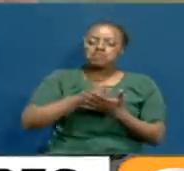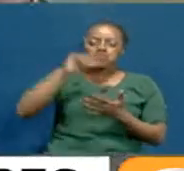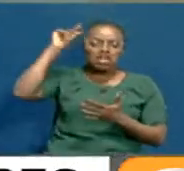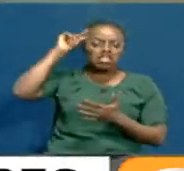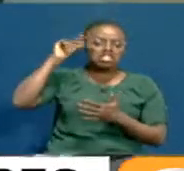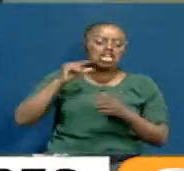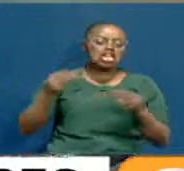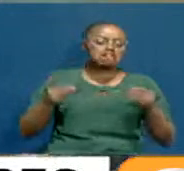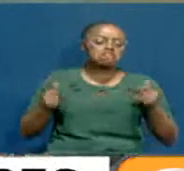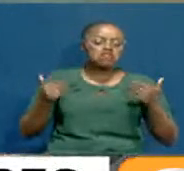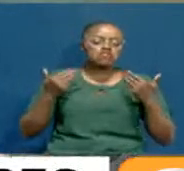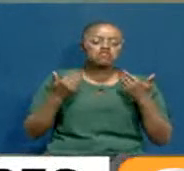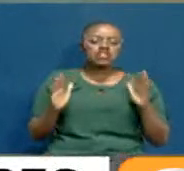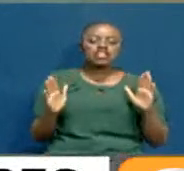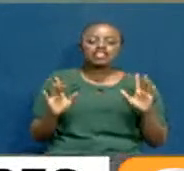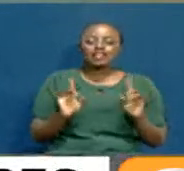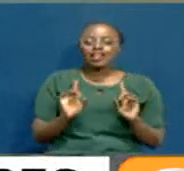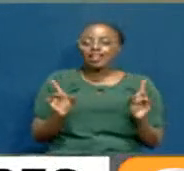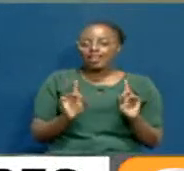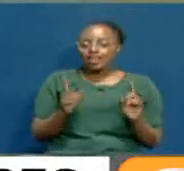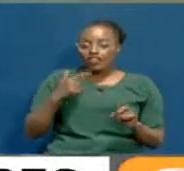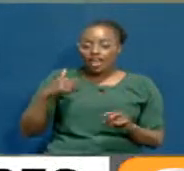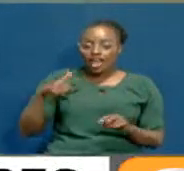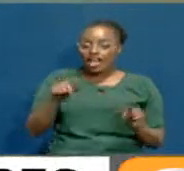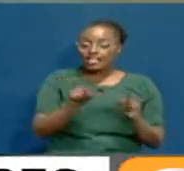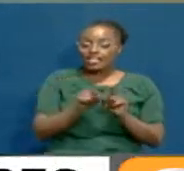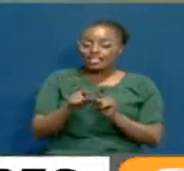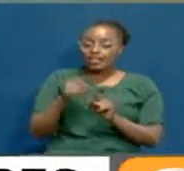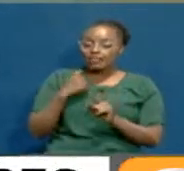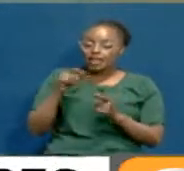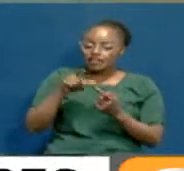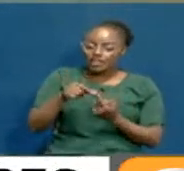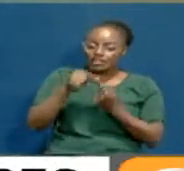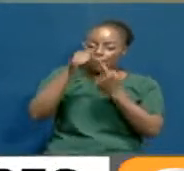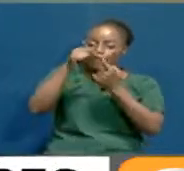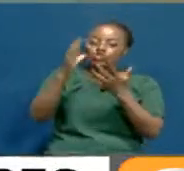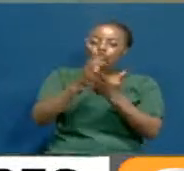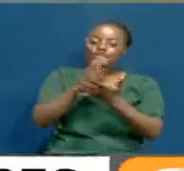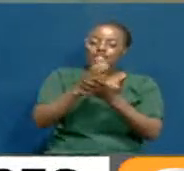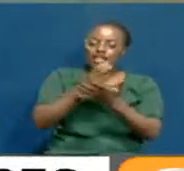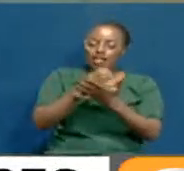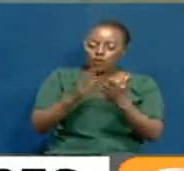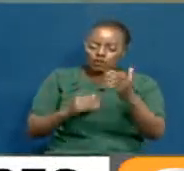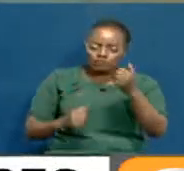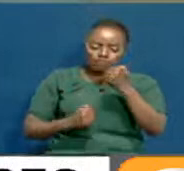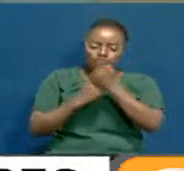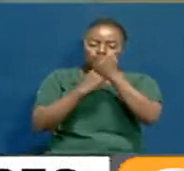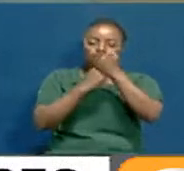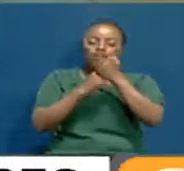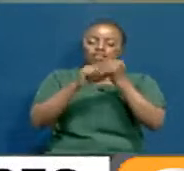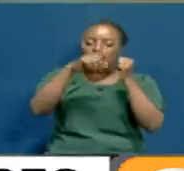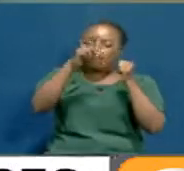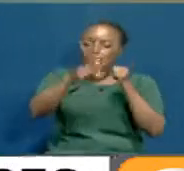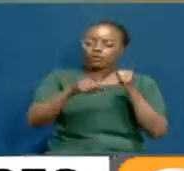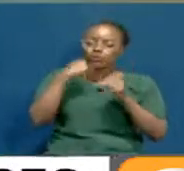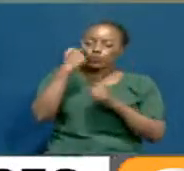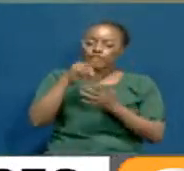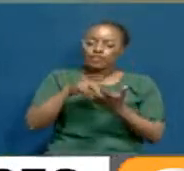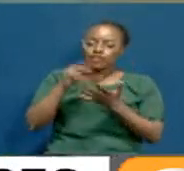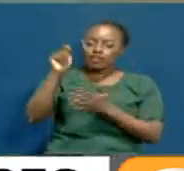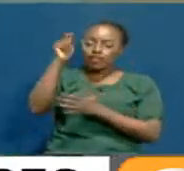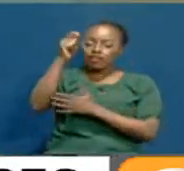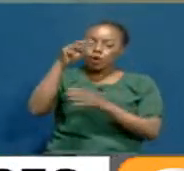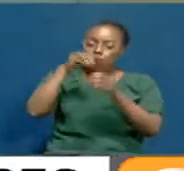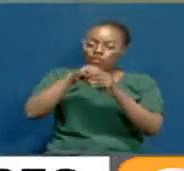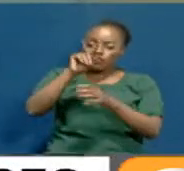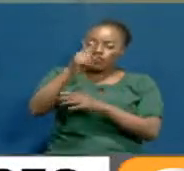been, represented, we actually have a special charter that we are binding our presidential candidate to, that within